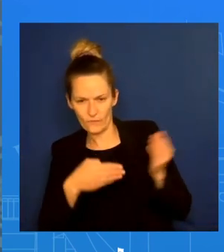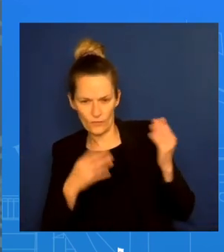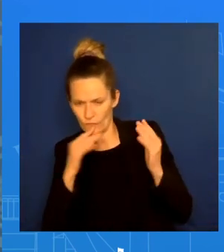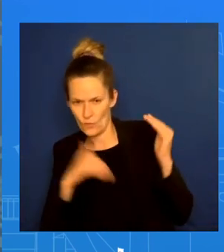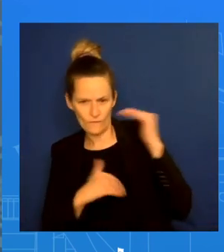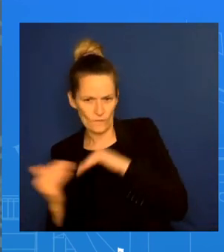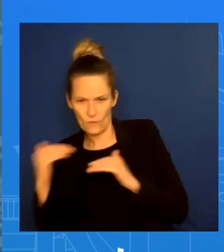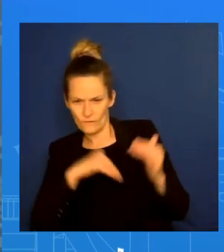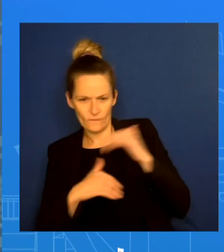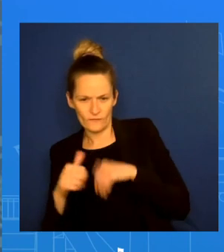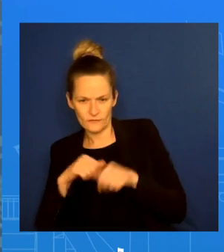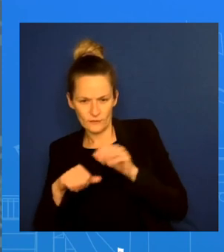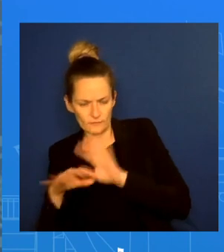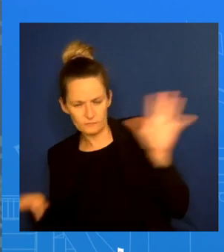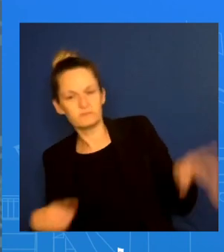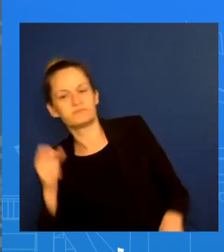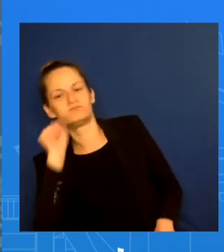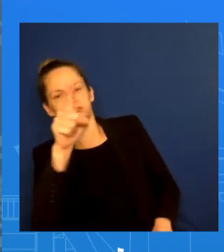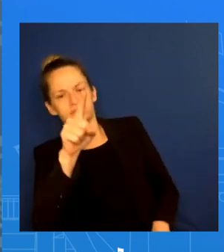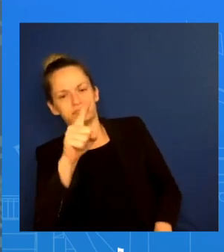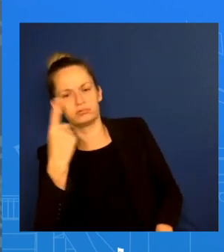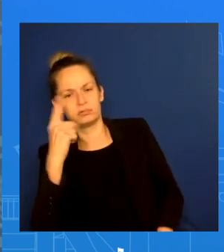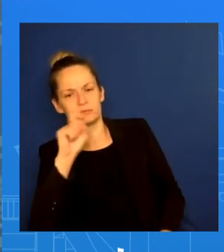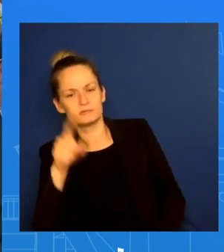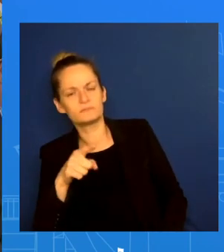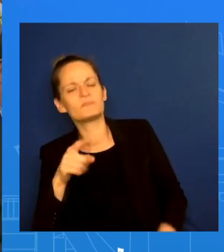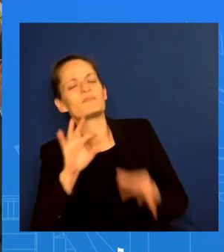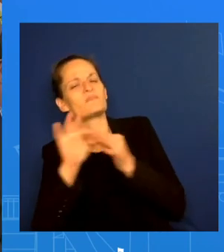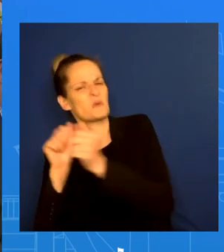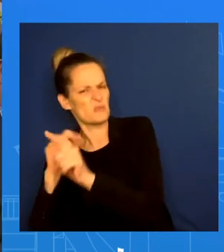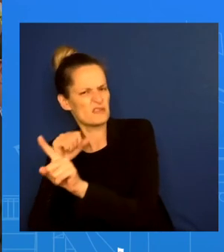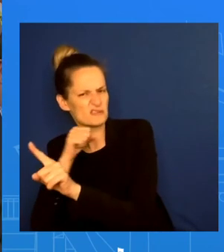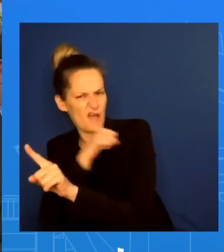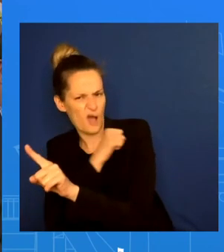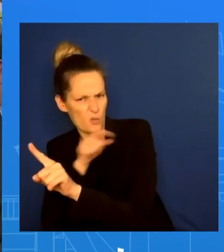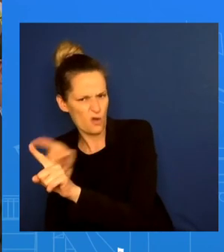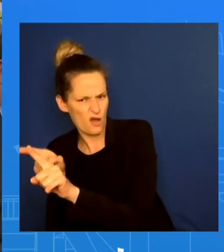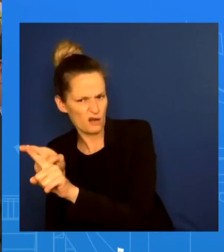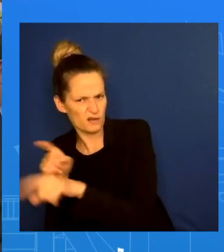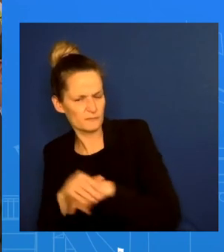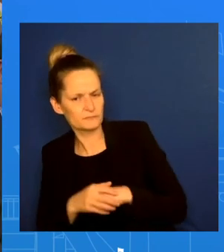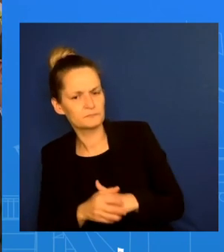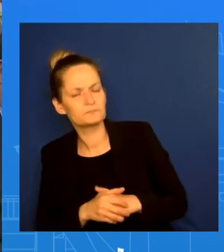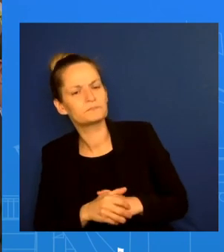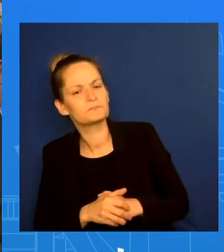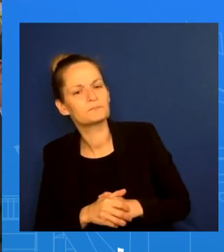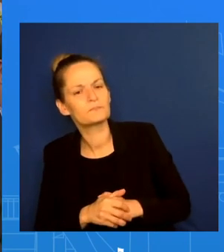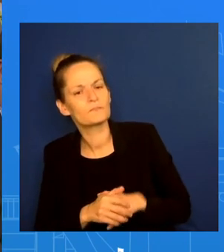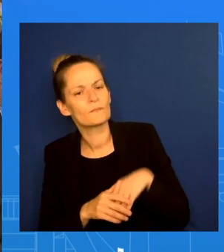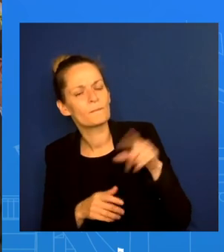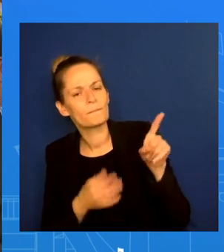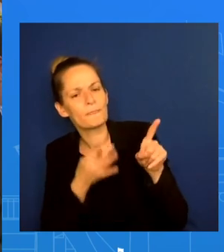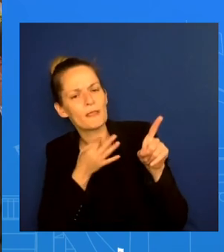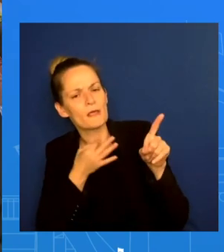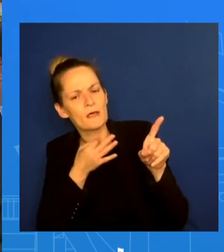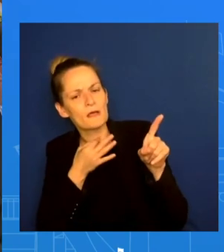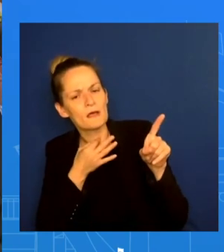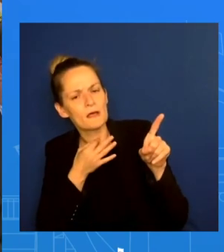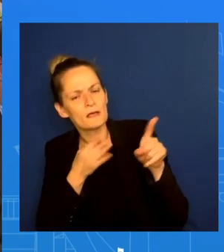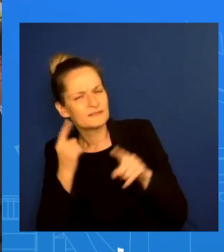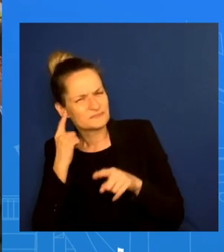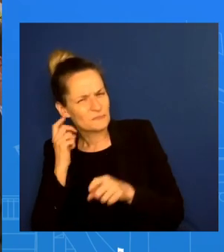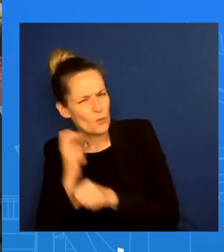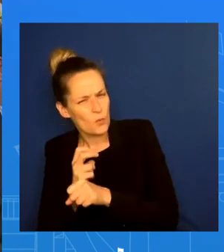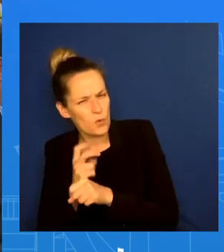mentioned that'll be a topic on the Xi call. Where is that situation right now, and where do you expect that it will be after the call? Do you expect there to be